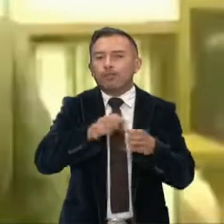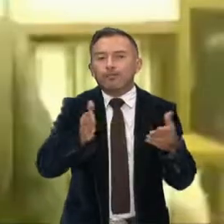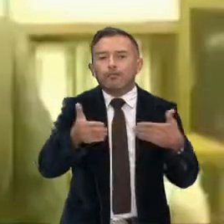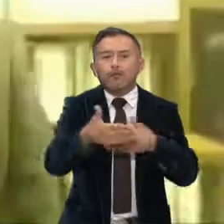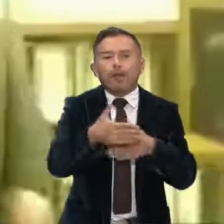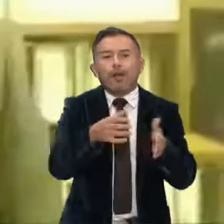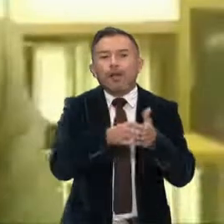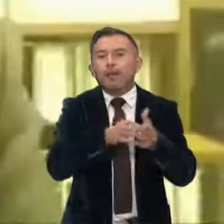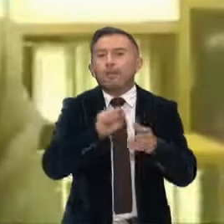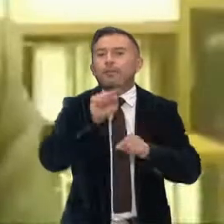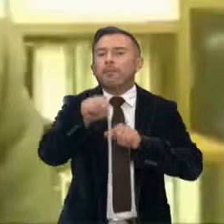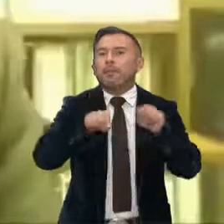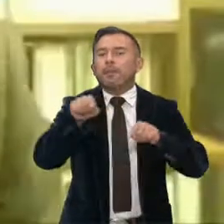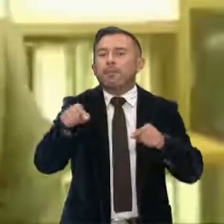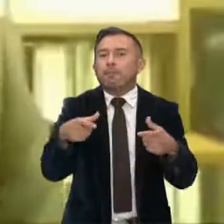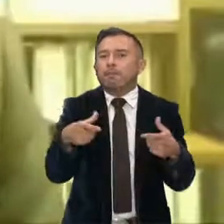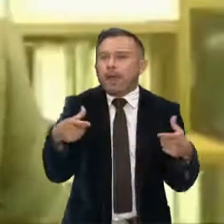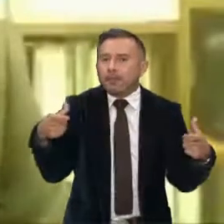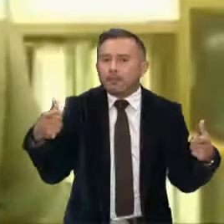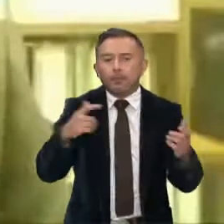more